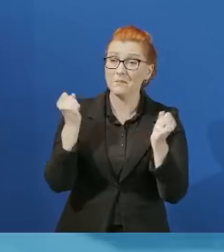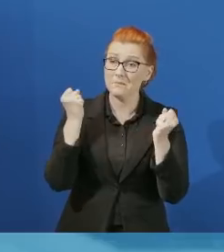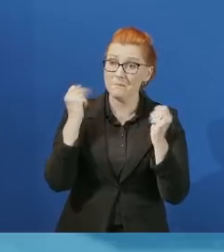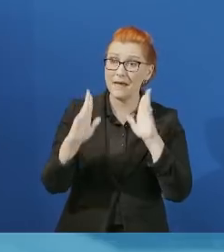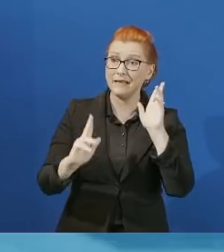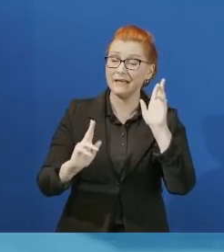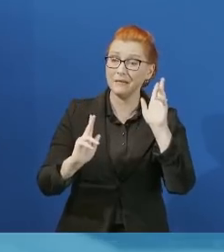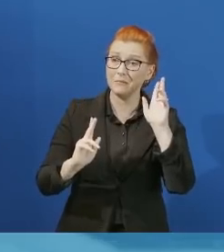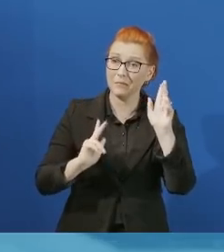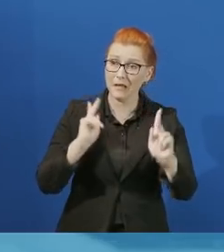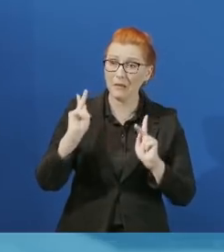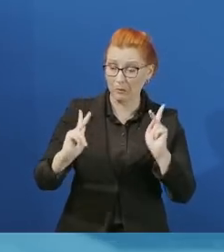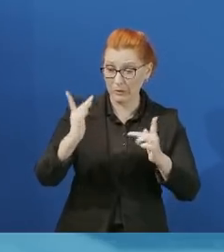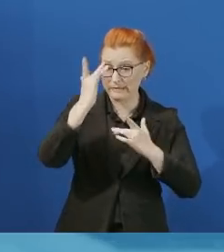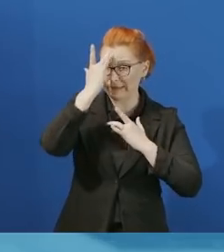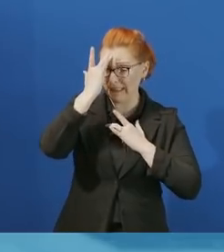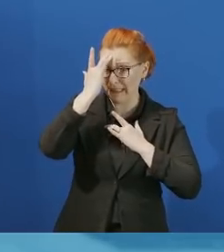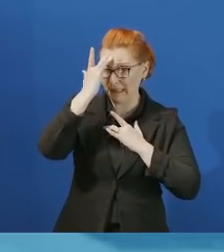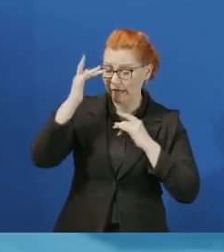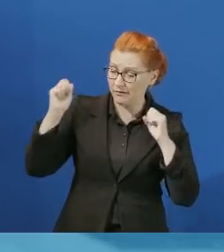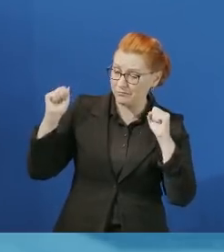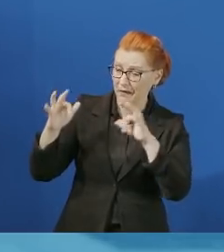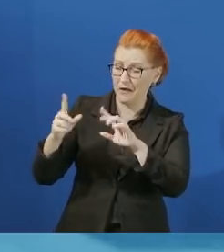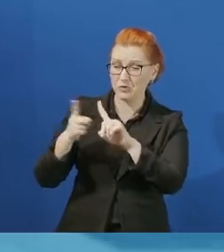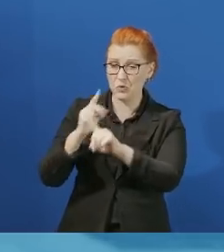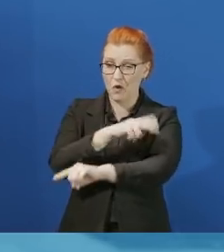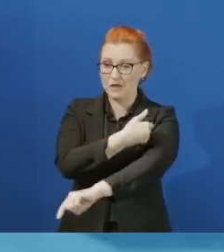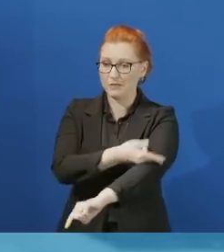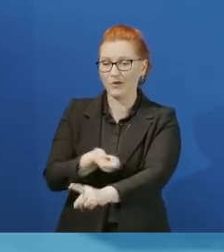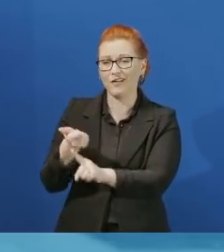We're going to take care of those people. That's not how